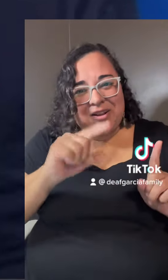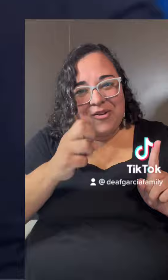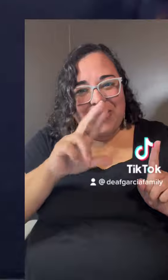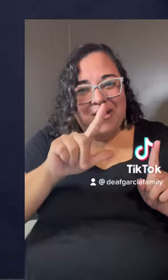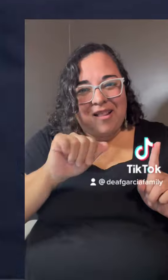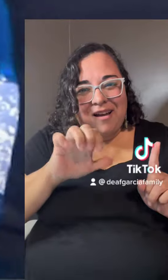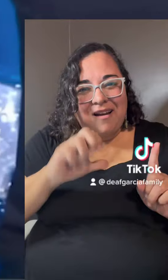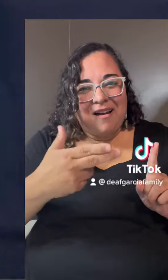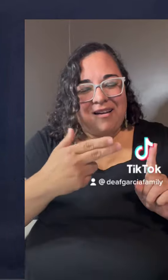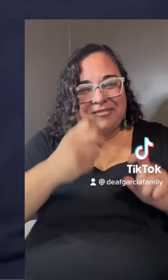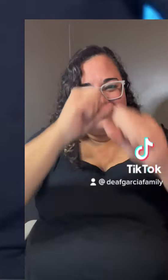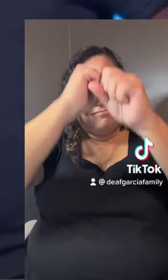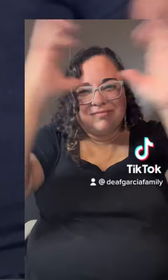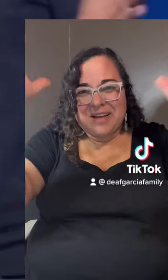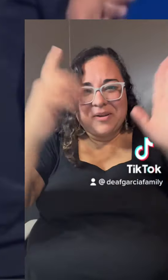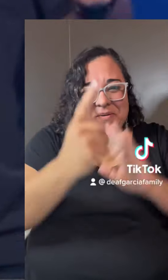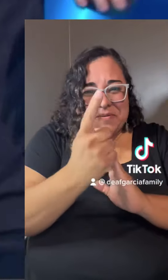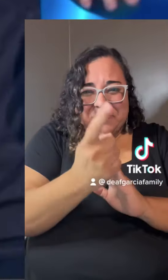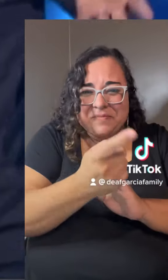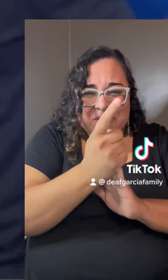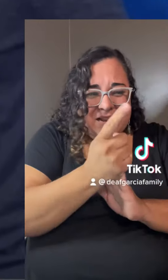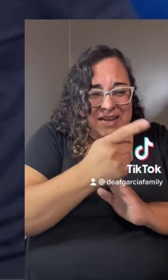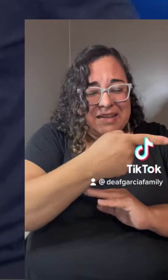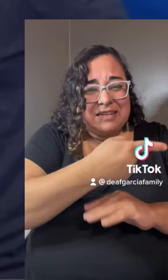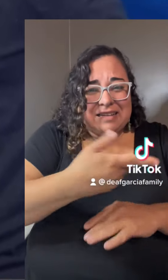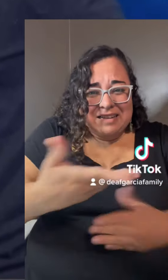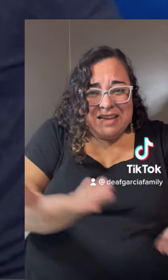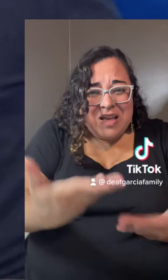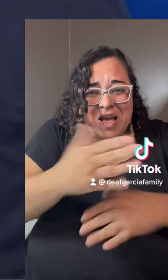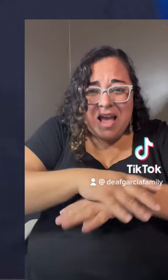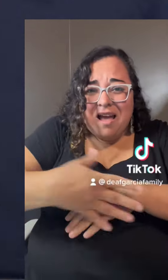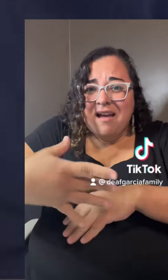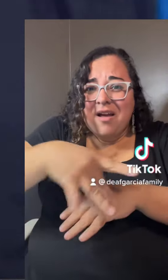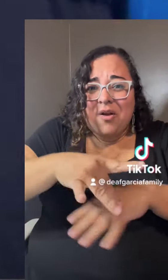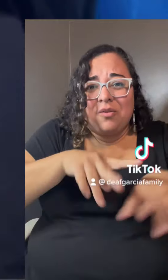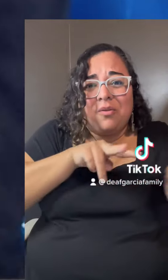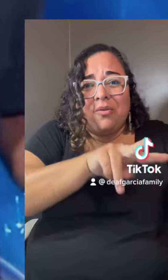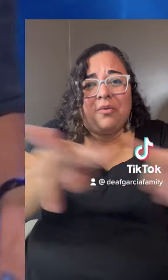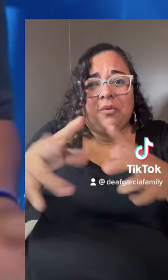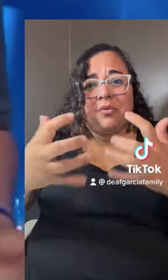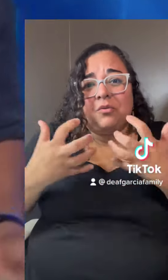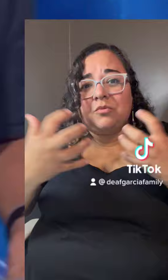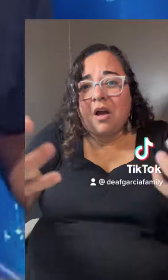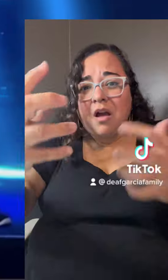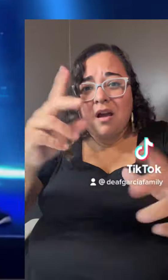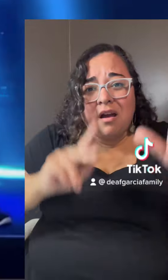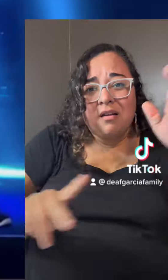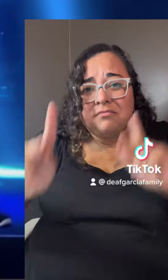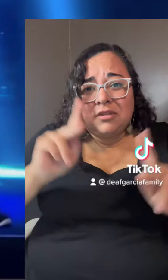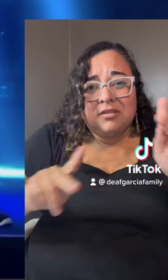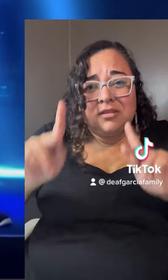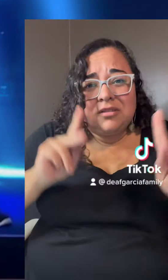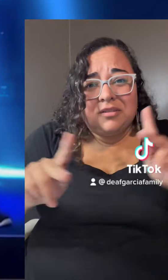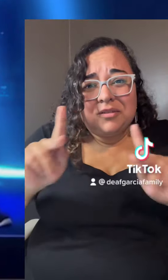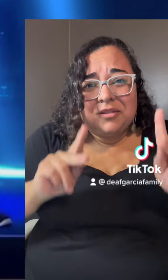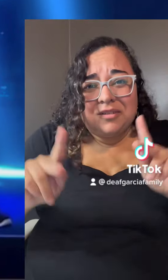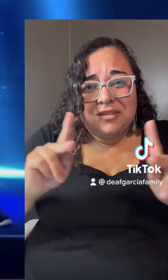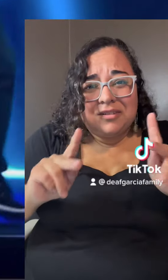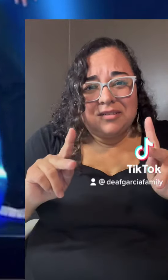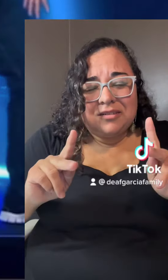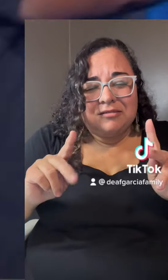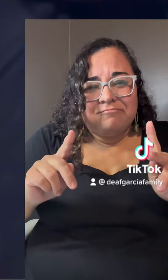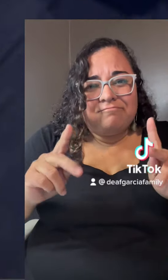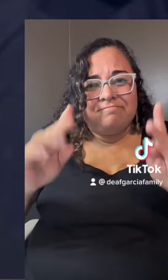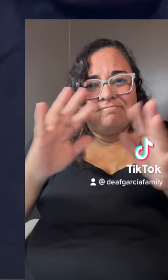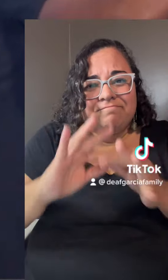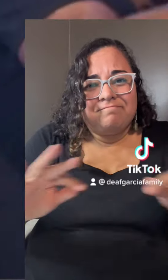Think about it. 1 second, he is on the earth looking at a crowd of people. And